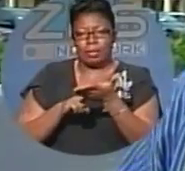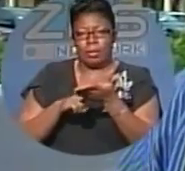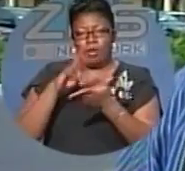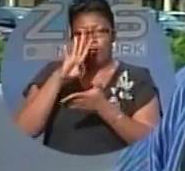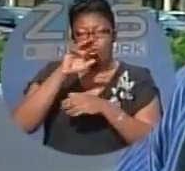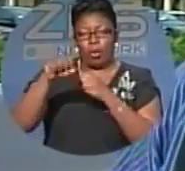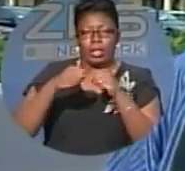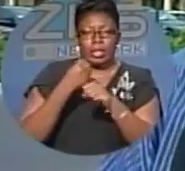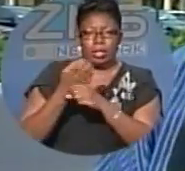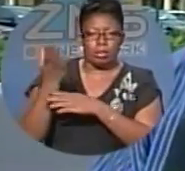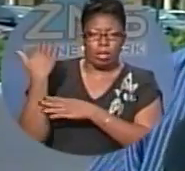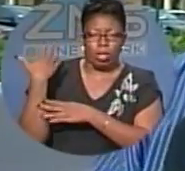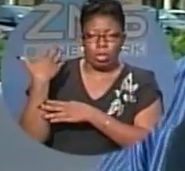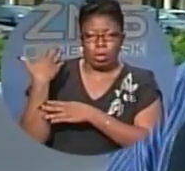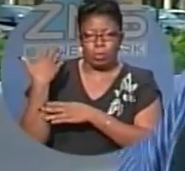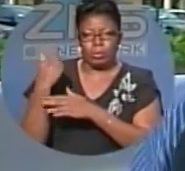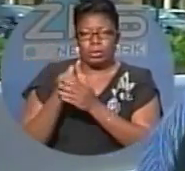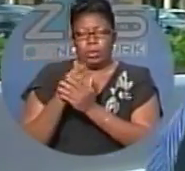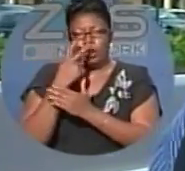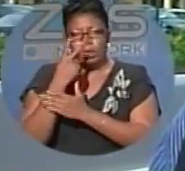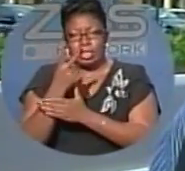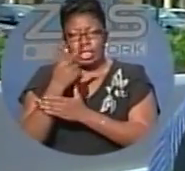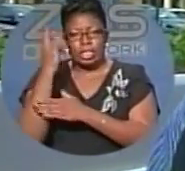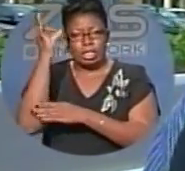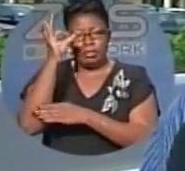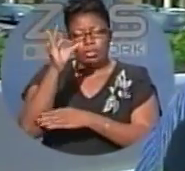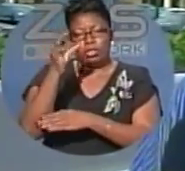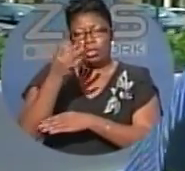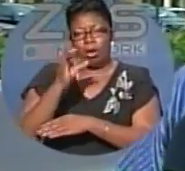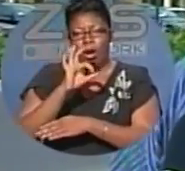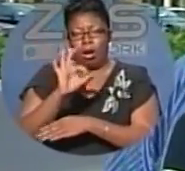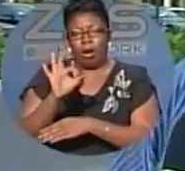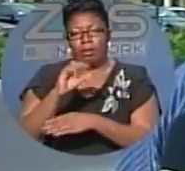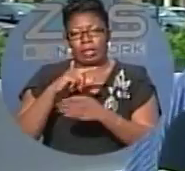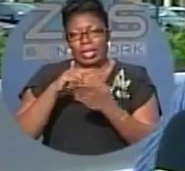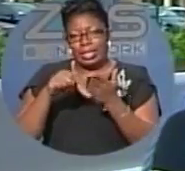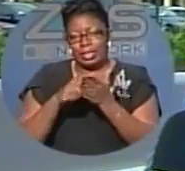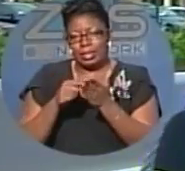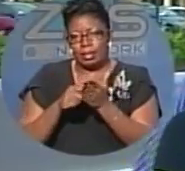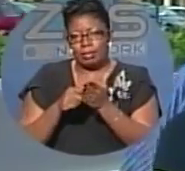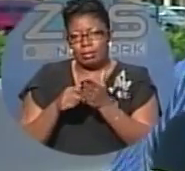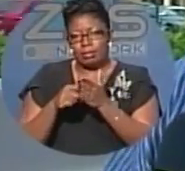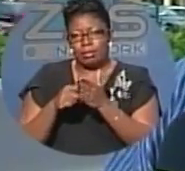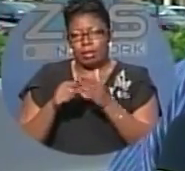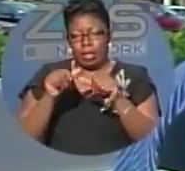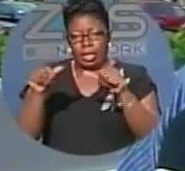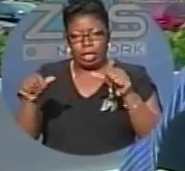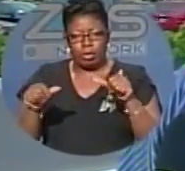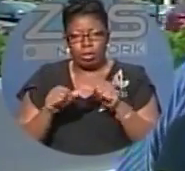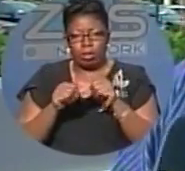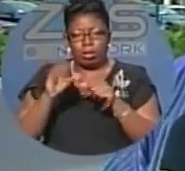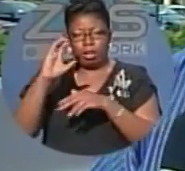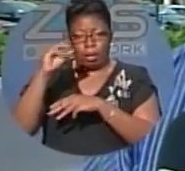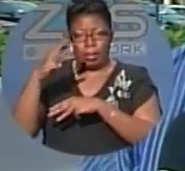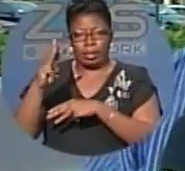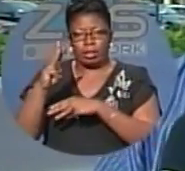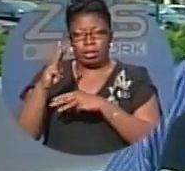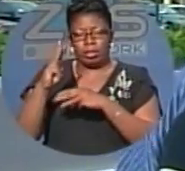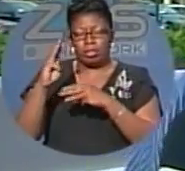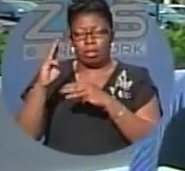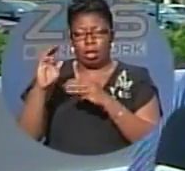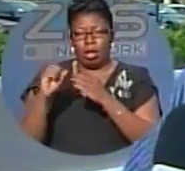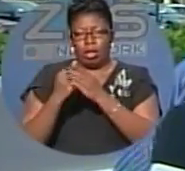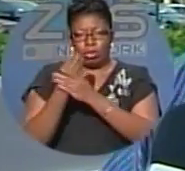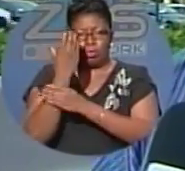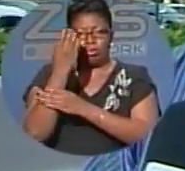wanted to, we saw the future of this area. Carmichael is a blooming area, and we have a